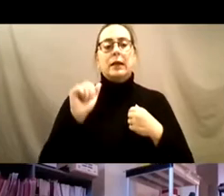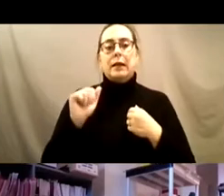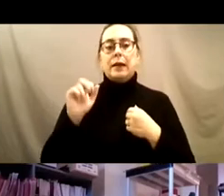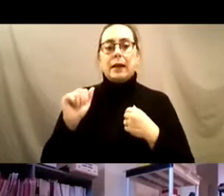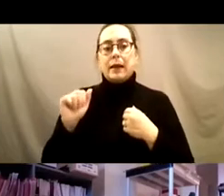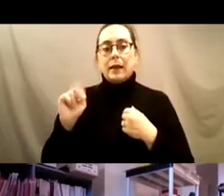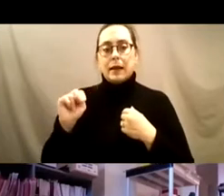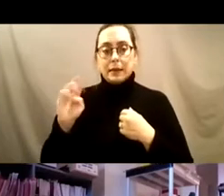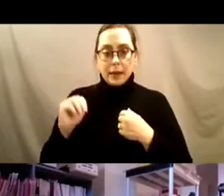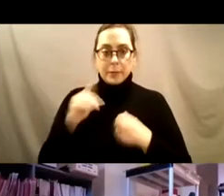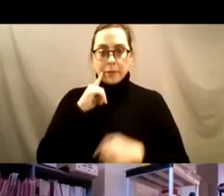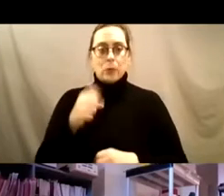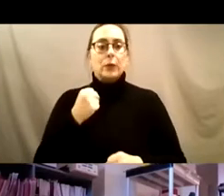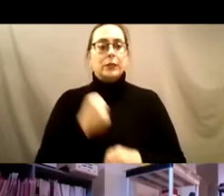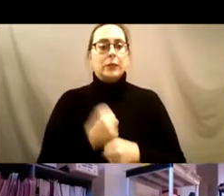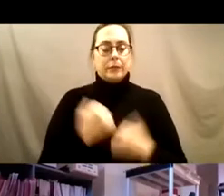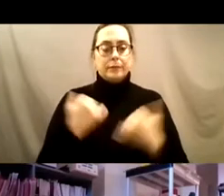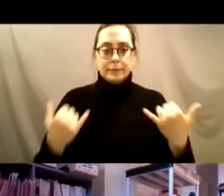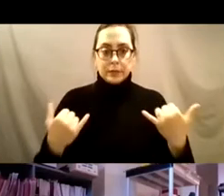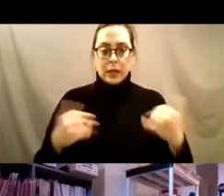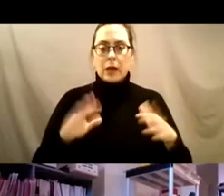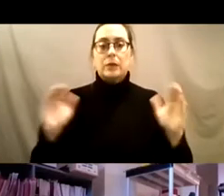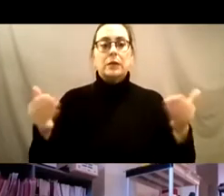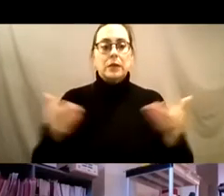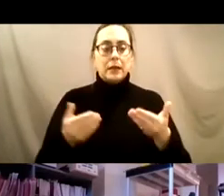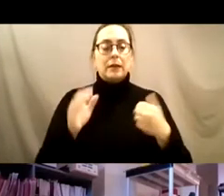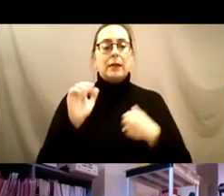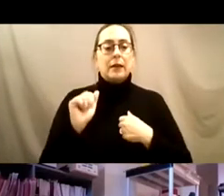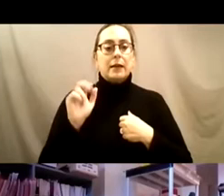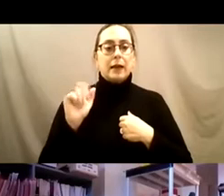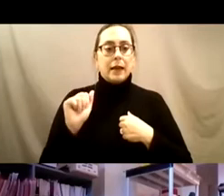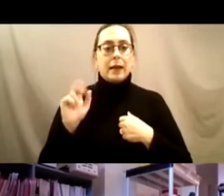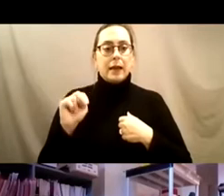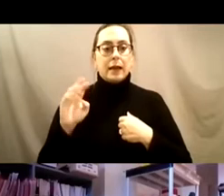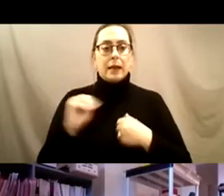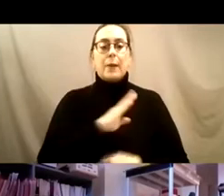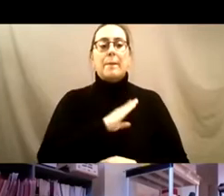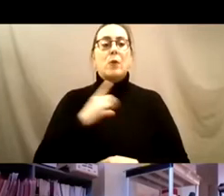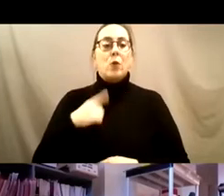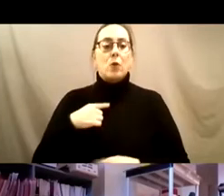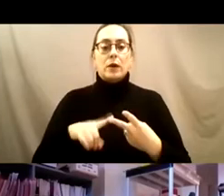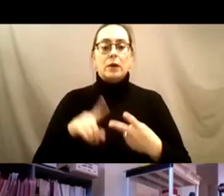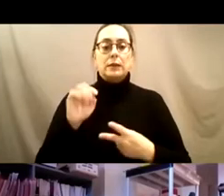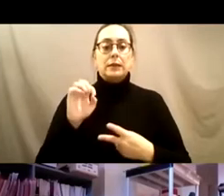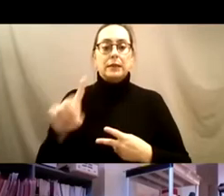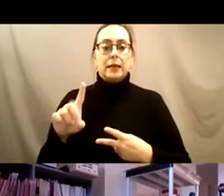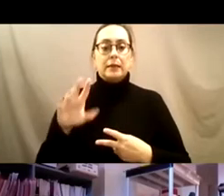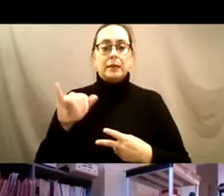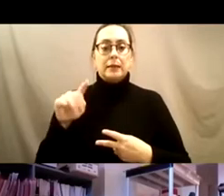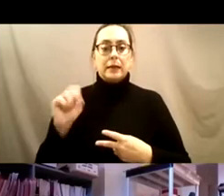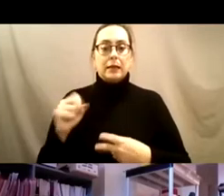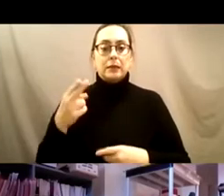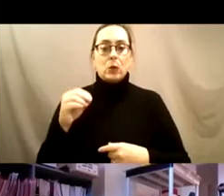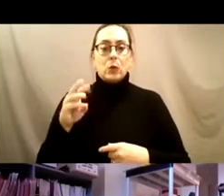past year. I would like to introduce you to the AANM board members, Ted Yates-Howarth,